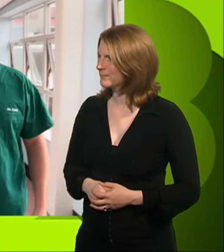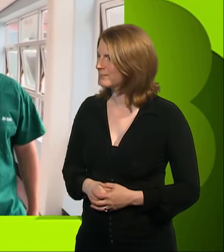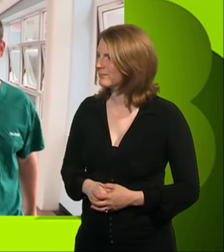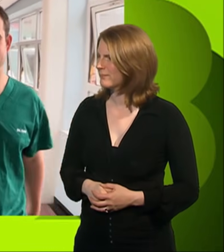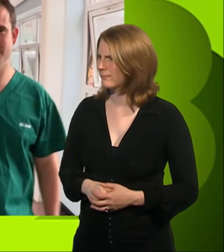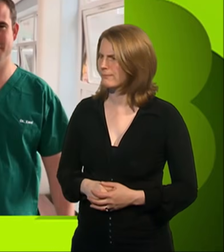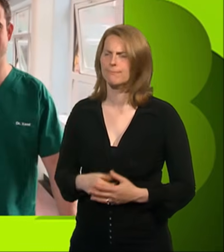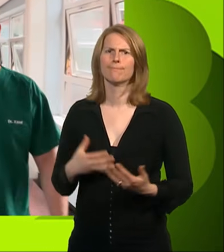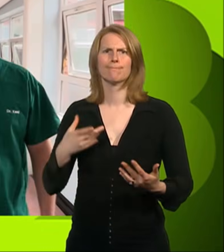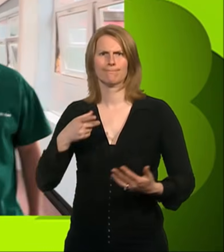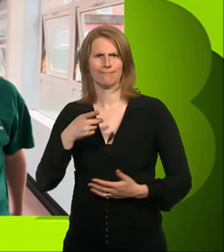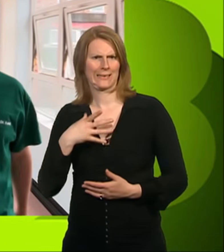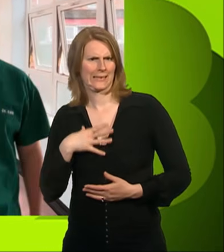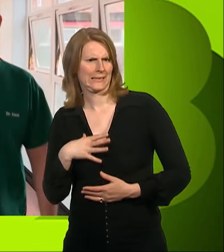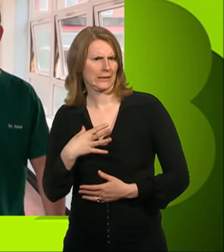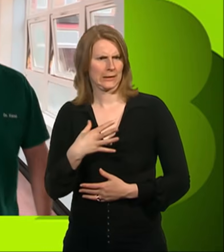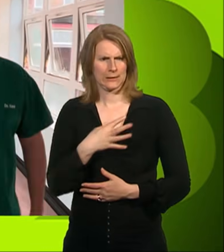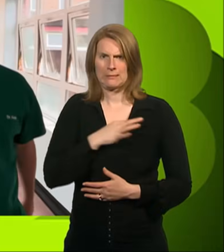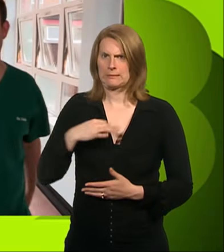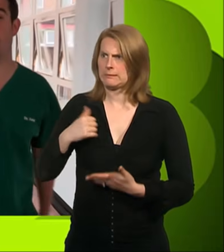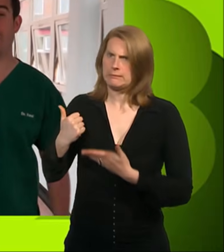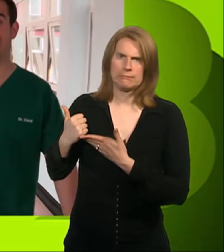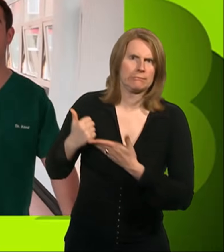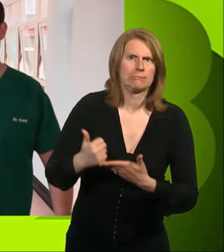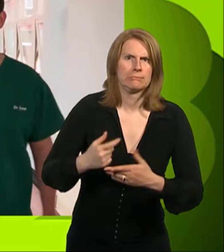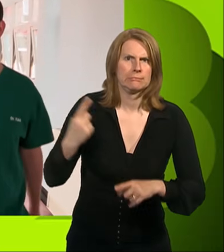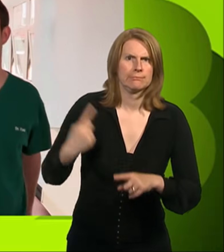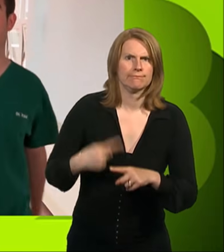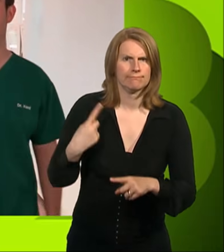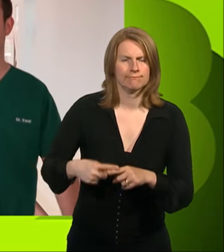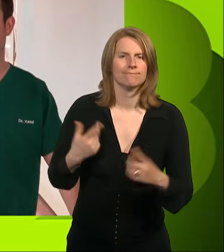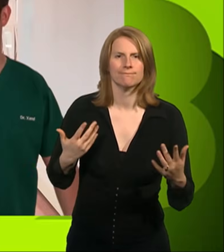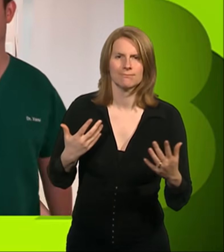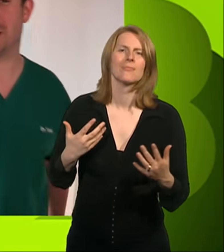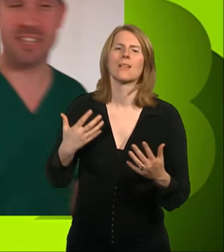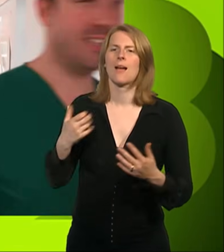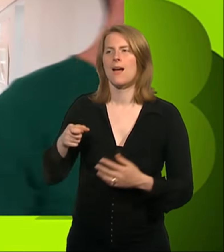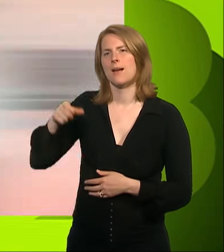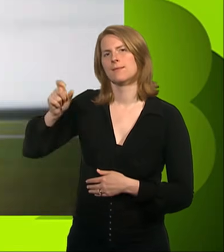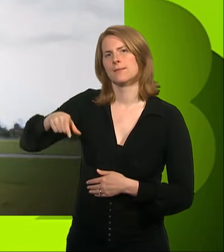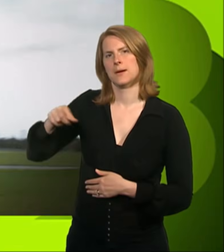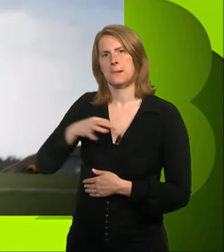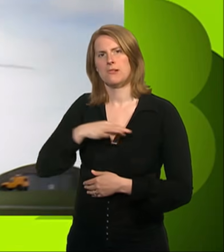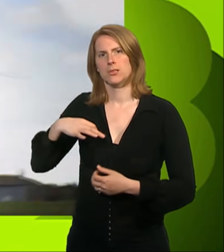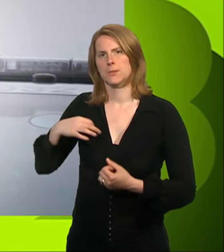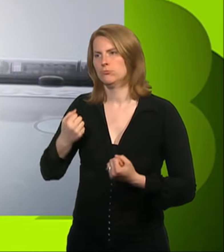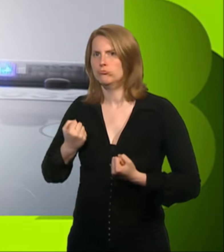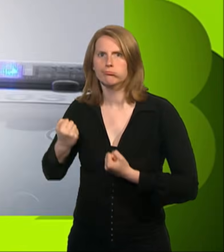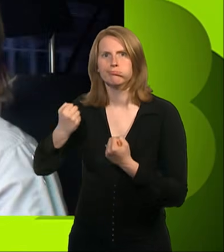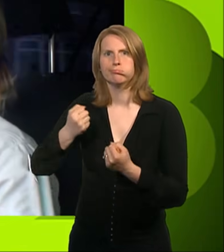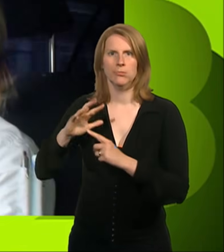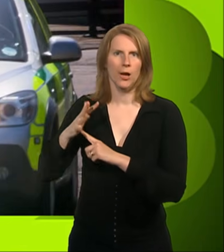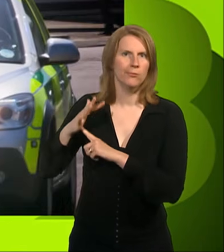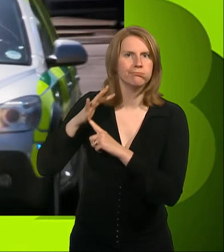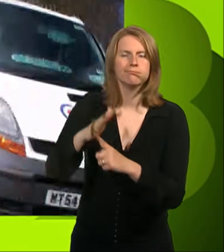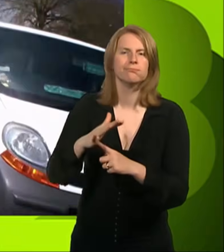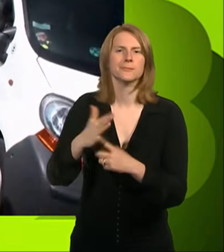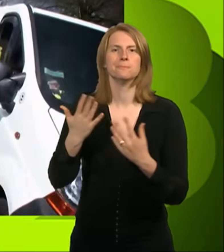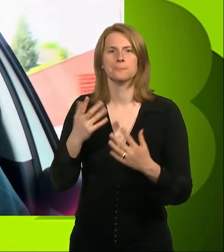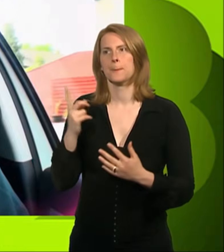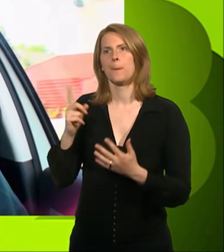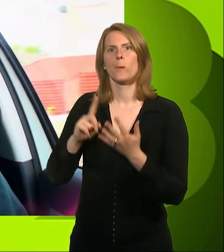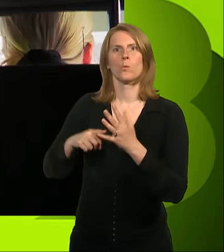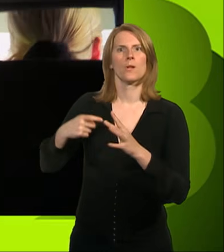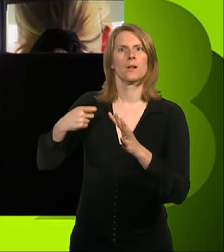If you're in need of medical help fast, There are teams of paramedics near you ready to assist. we're going on call with the